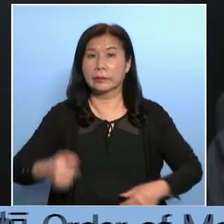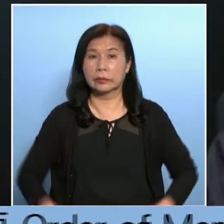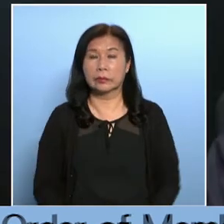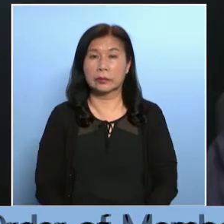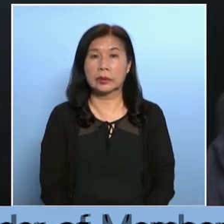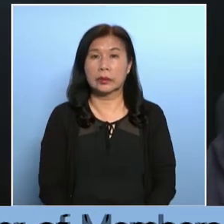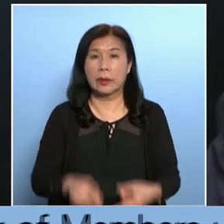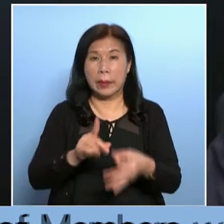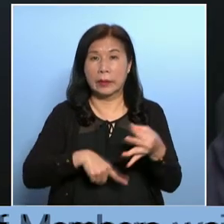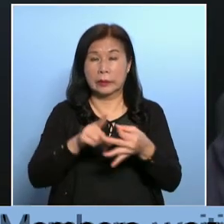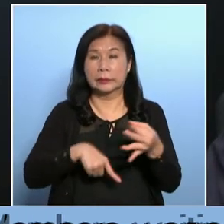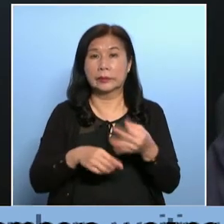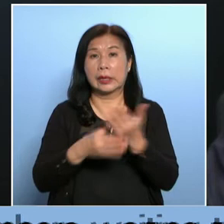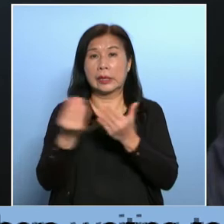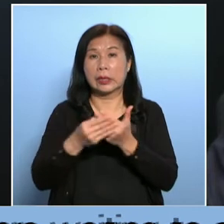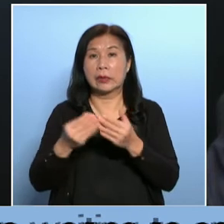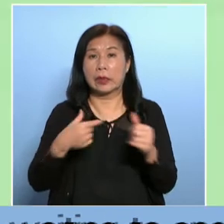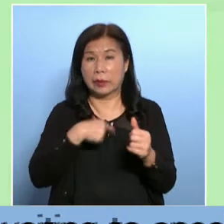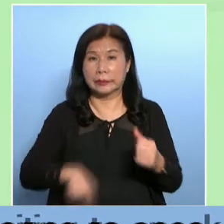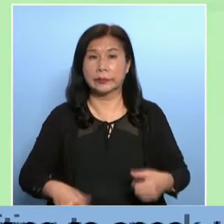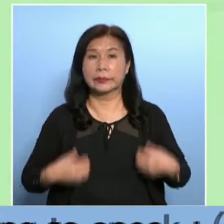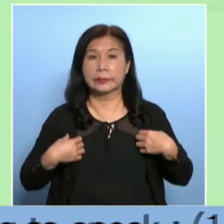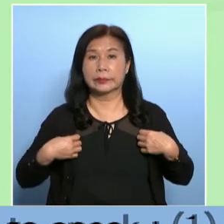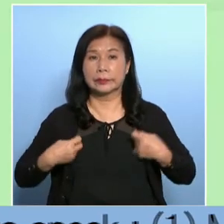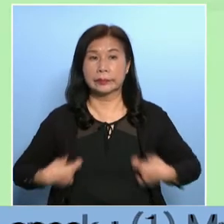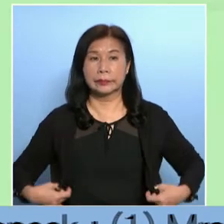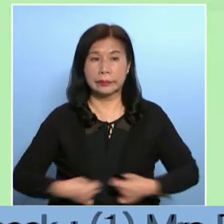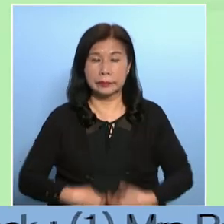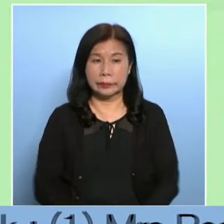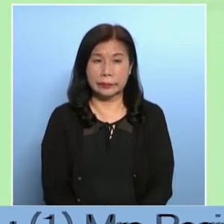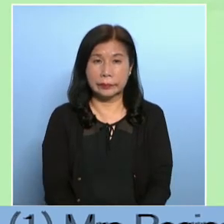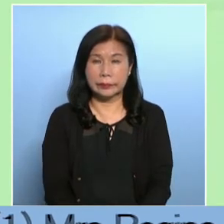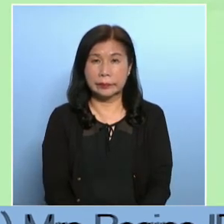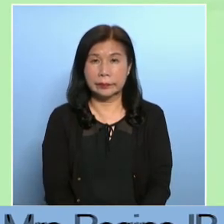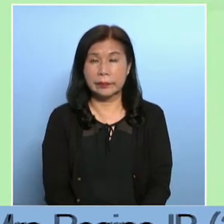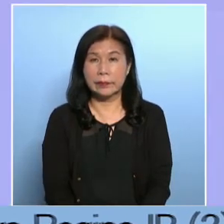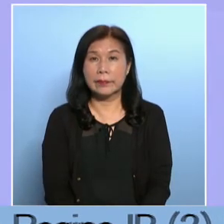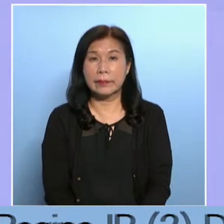can prevail over the epidemic and reopen our borders soon.